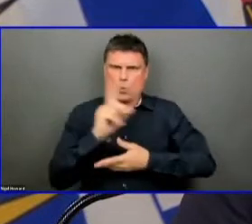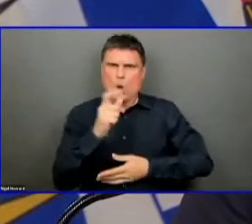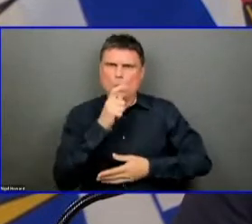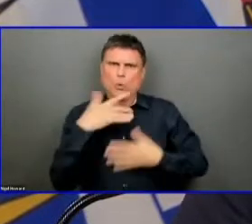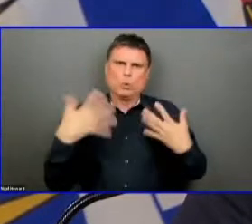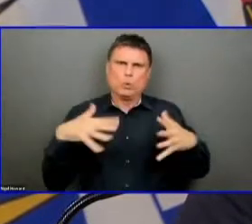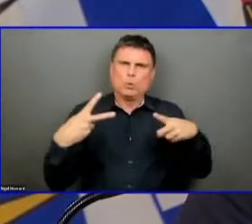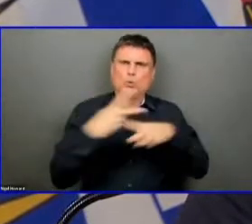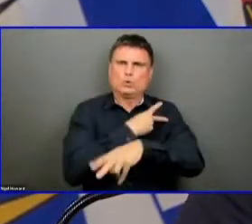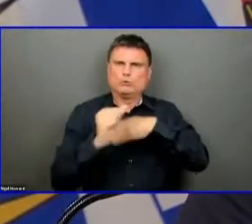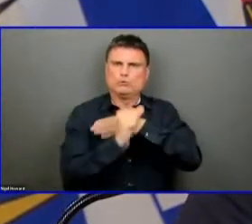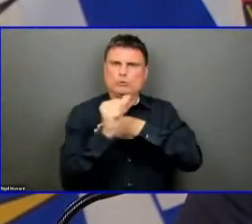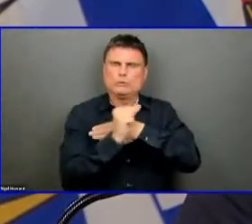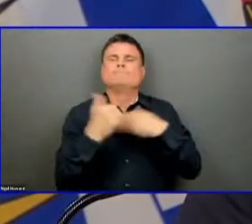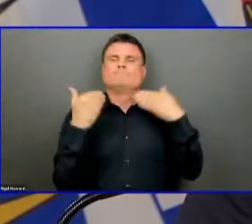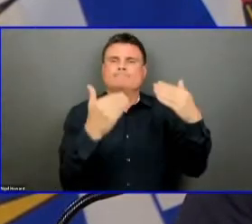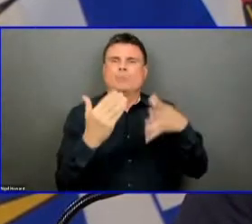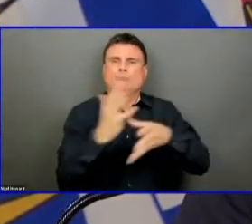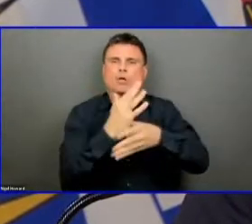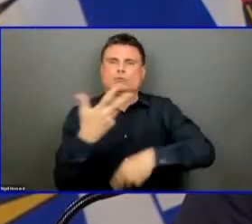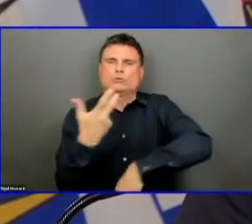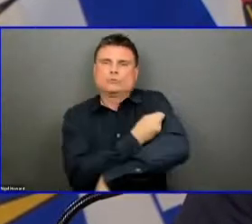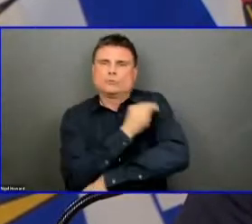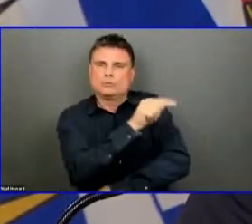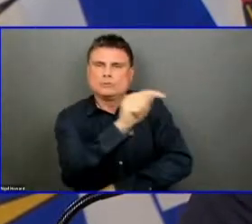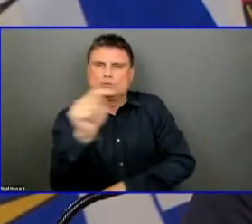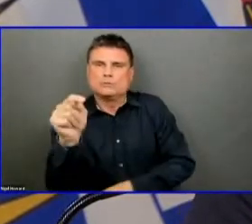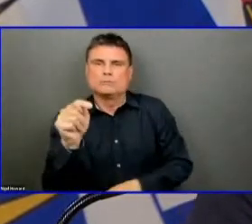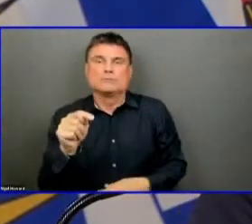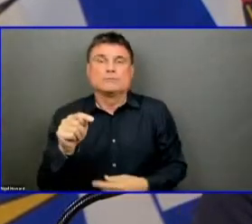Lisa Yusta, News 1130.